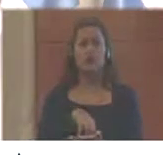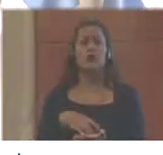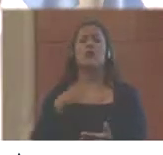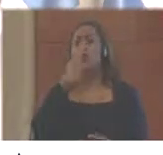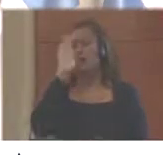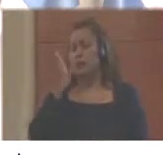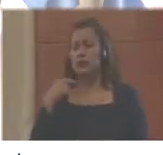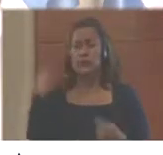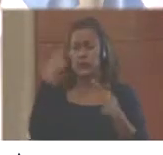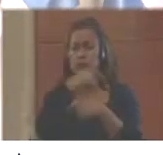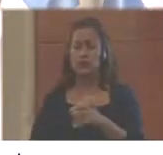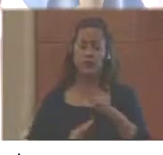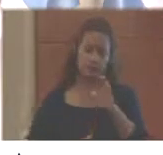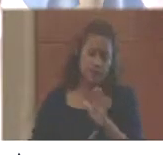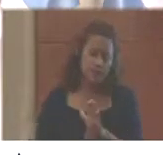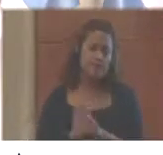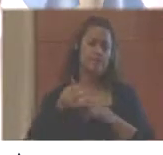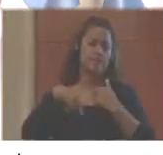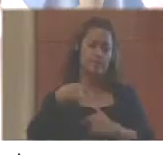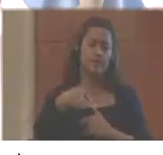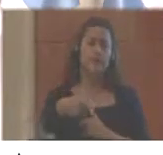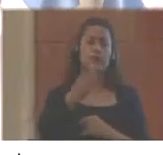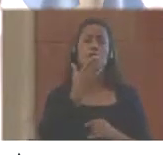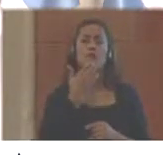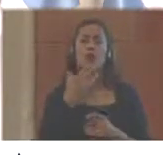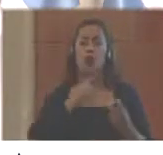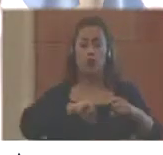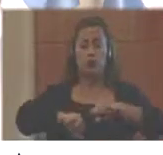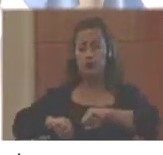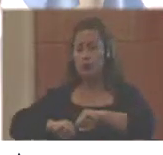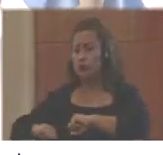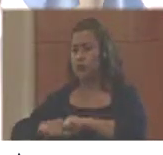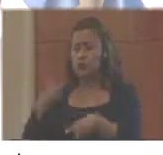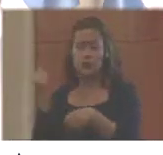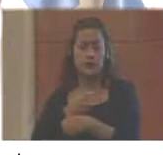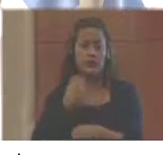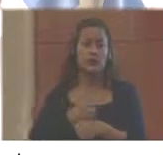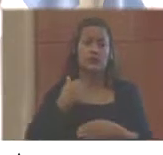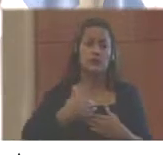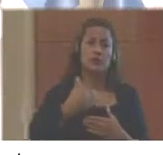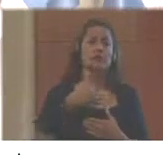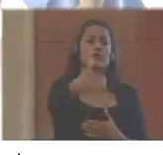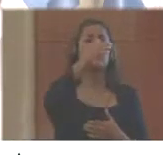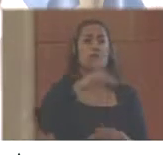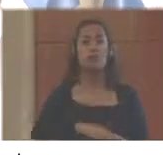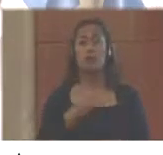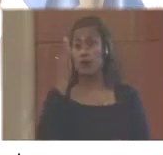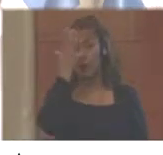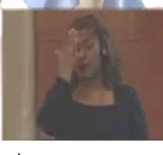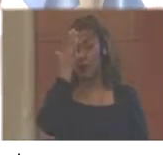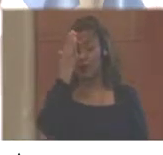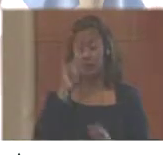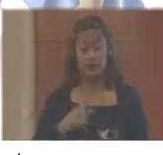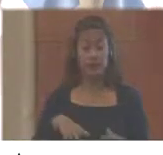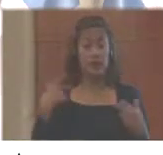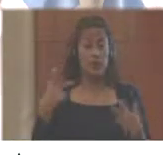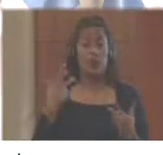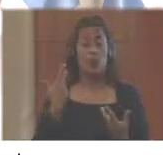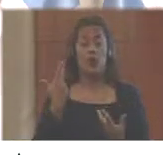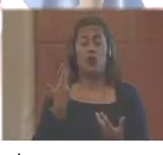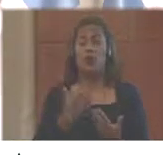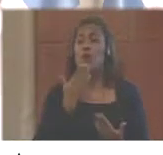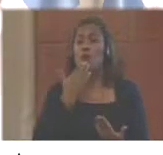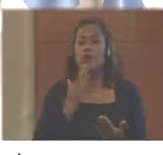and its commitment to form, strengthen, and put into practice the national system for